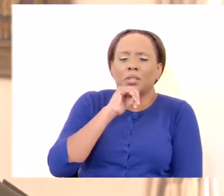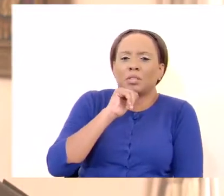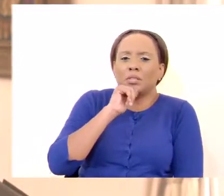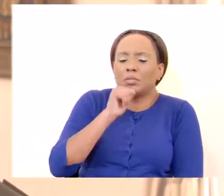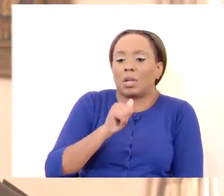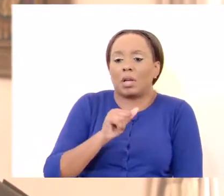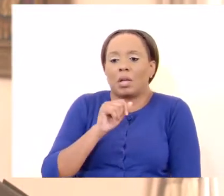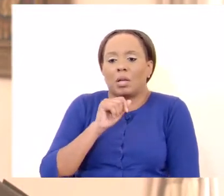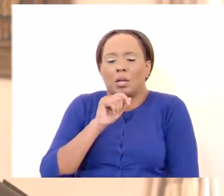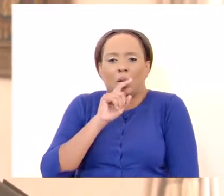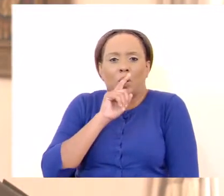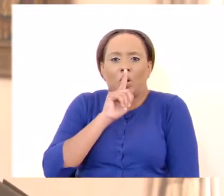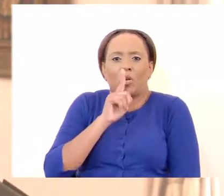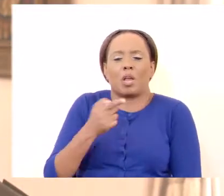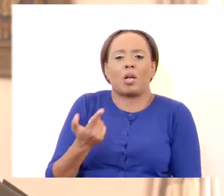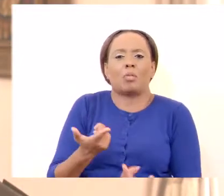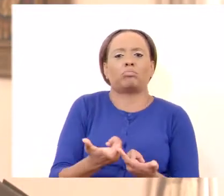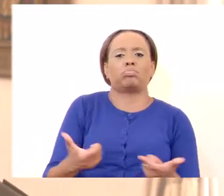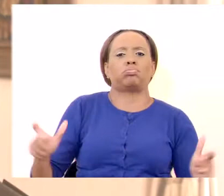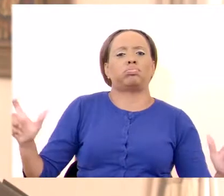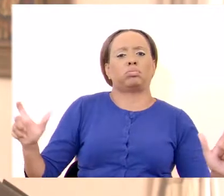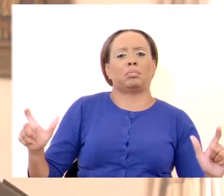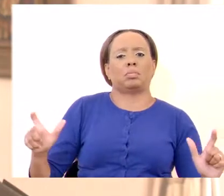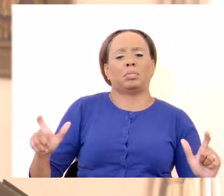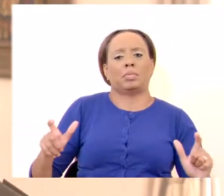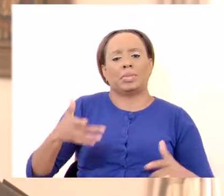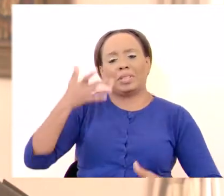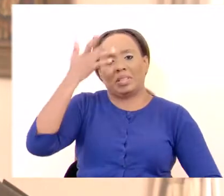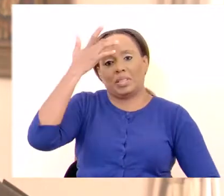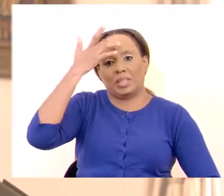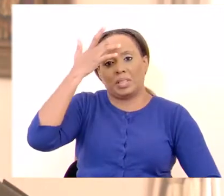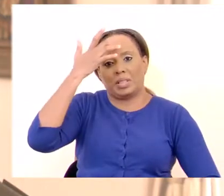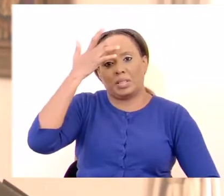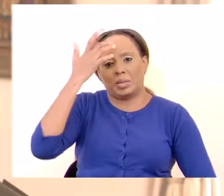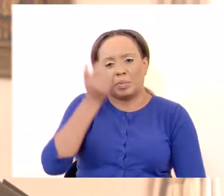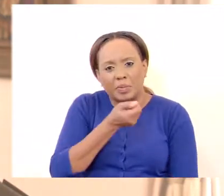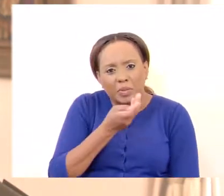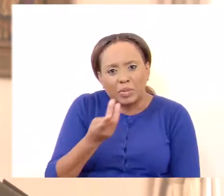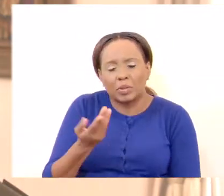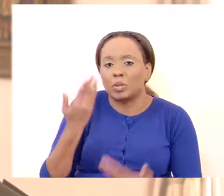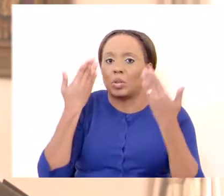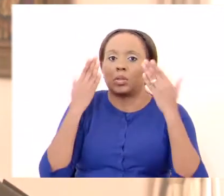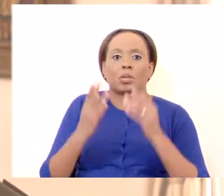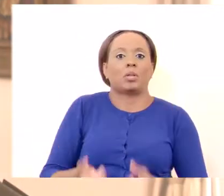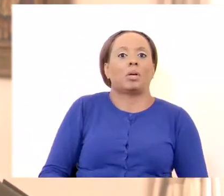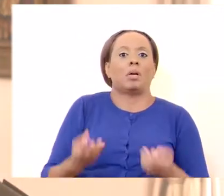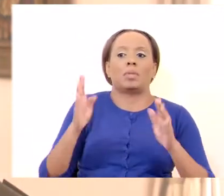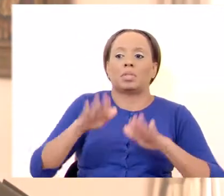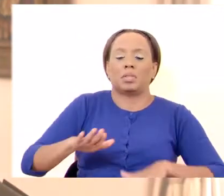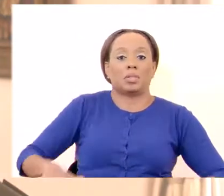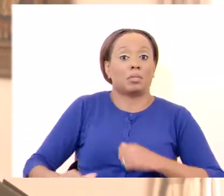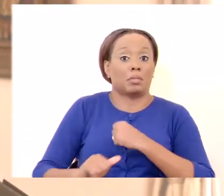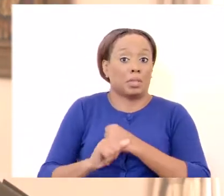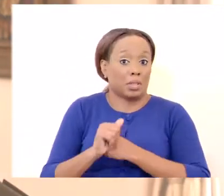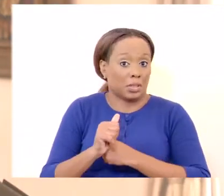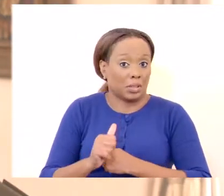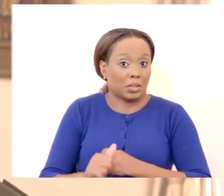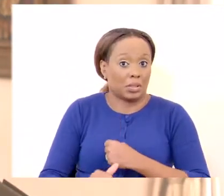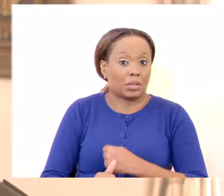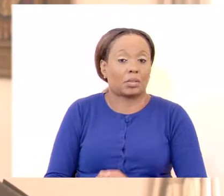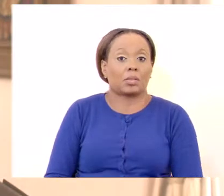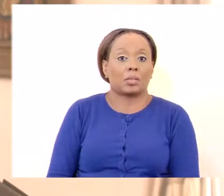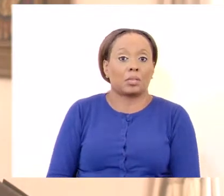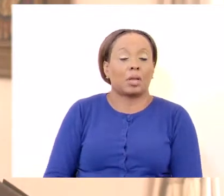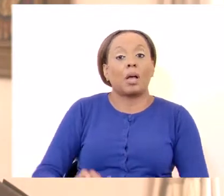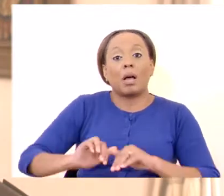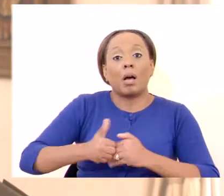to identify which children would be particularly at risk. One way is to